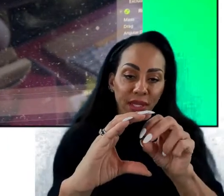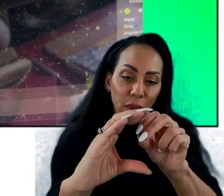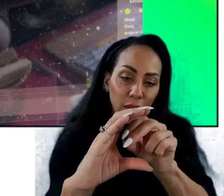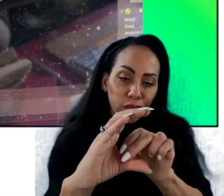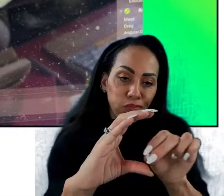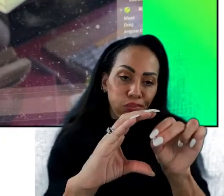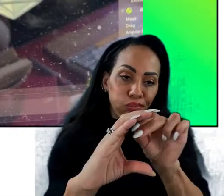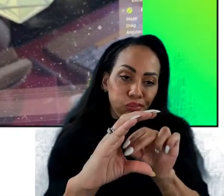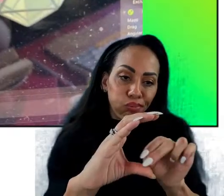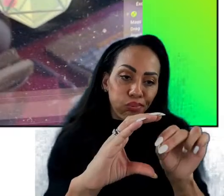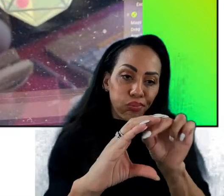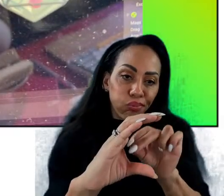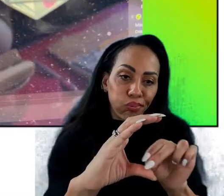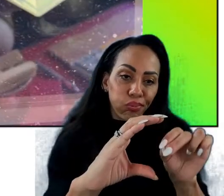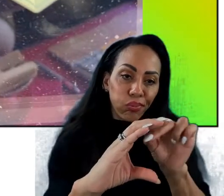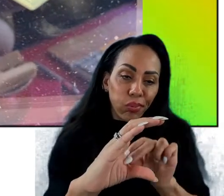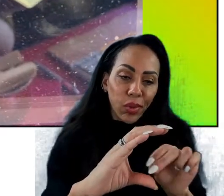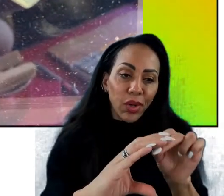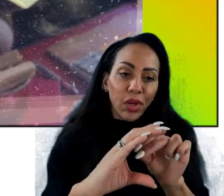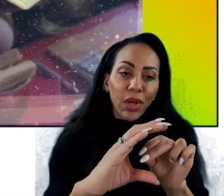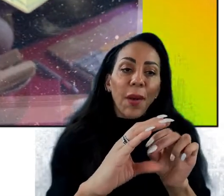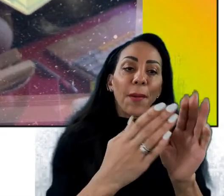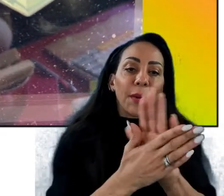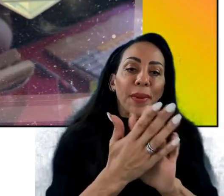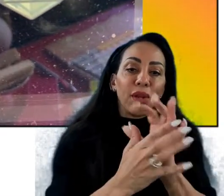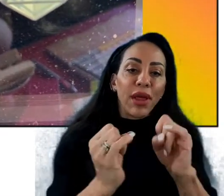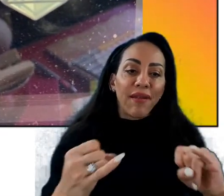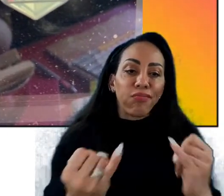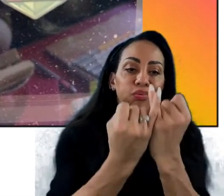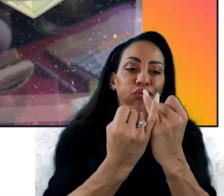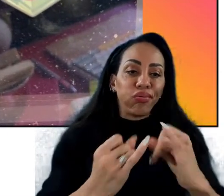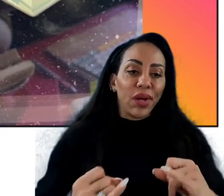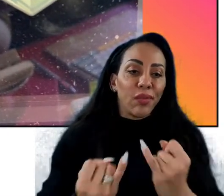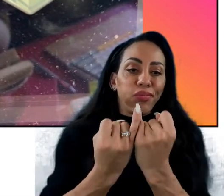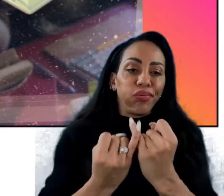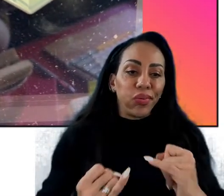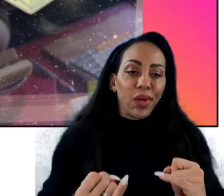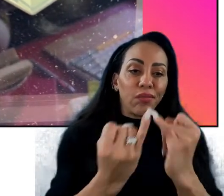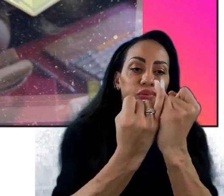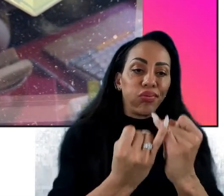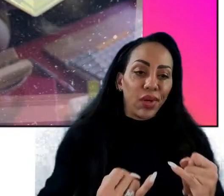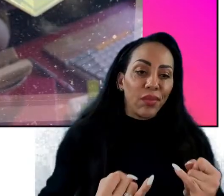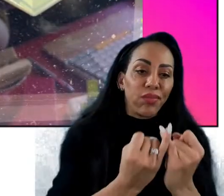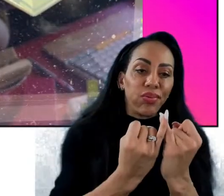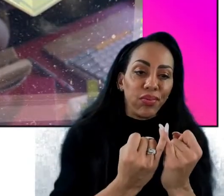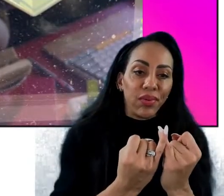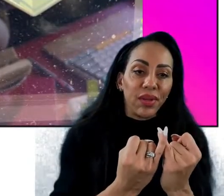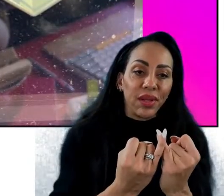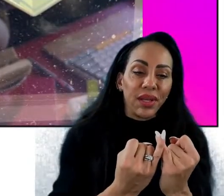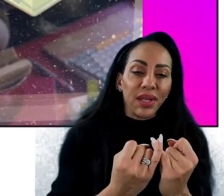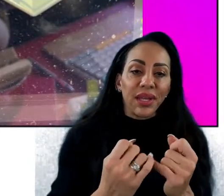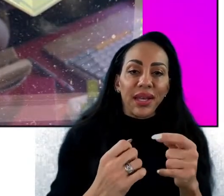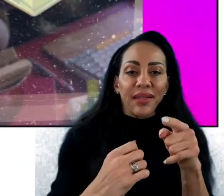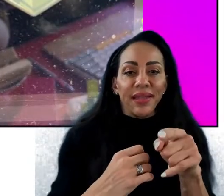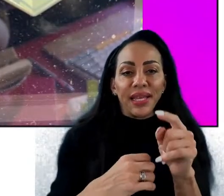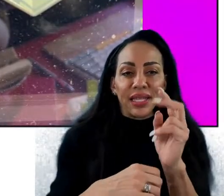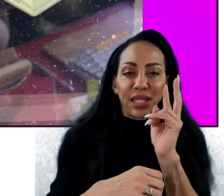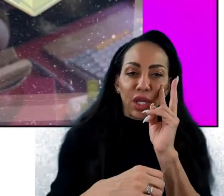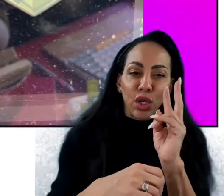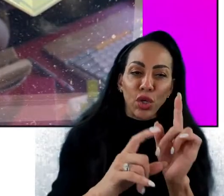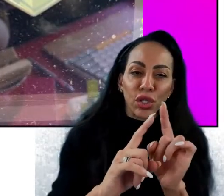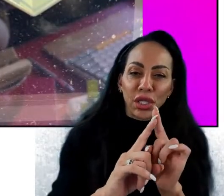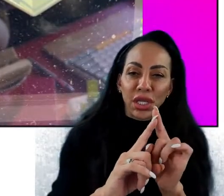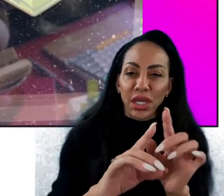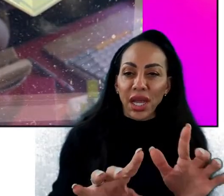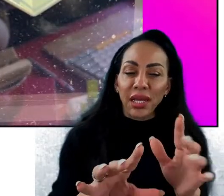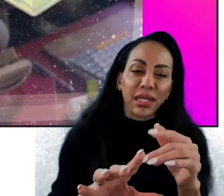thereby triggering collisions inside it. And this kind of started to behave a little bit like a cross between maracas and a wind